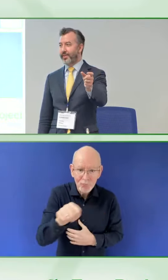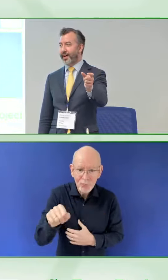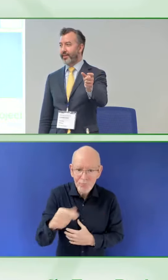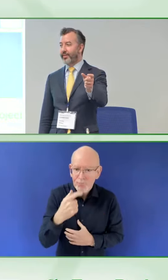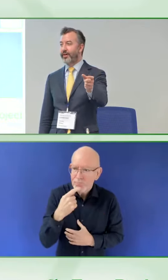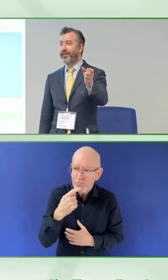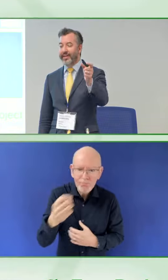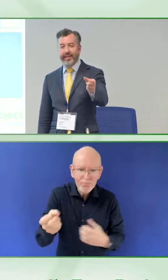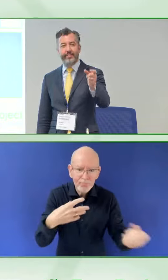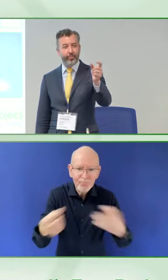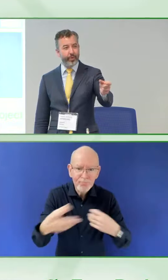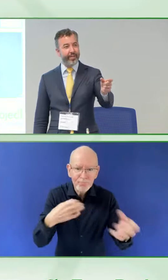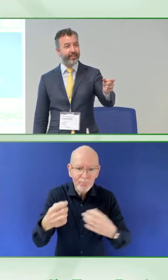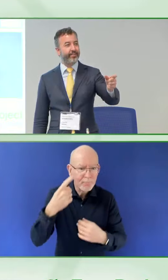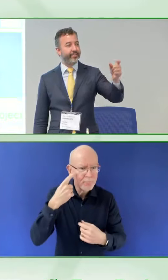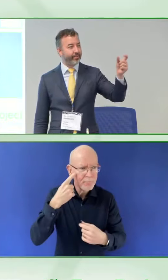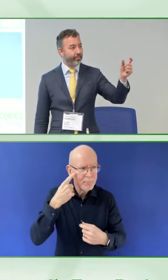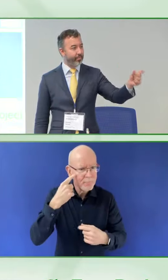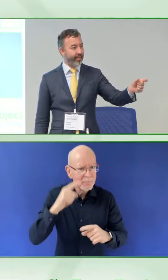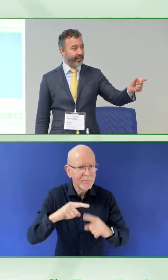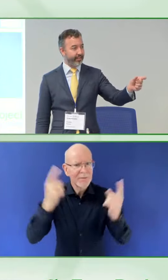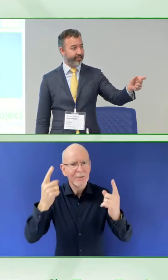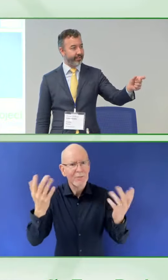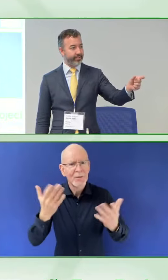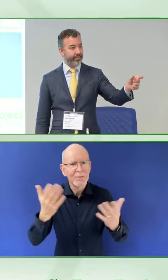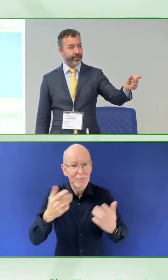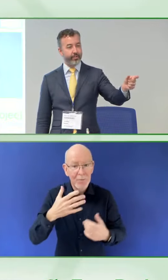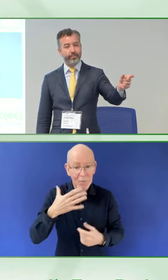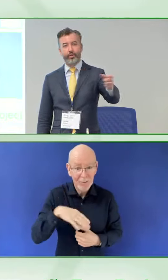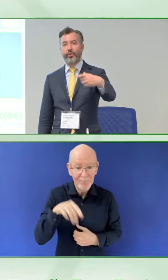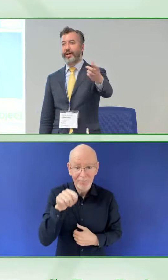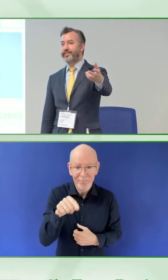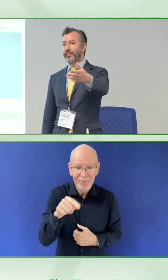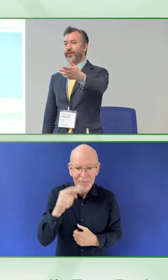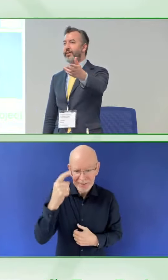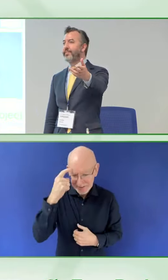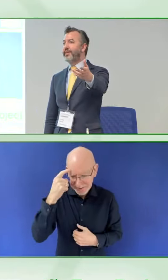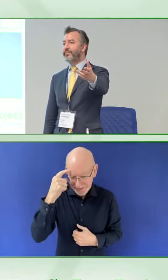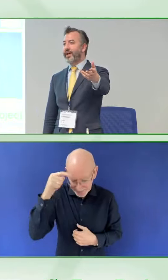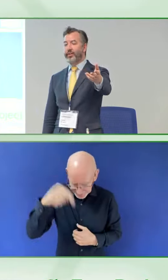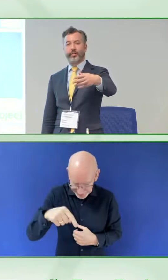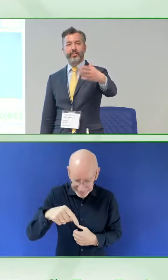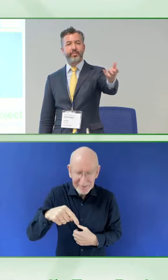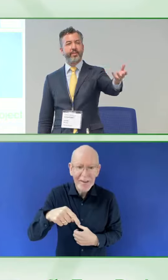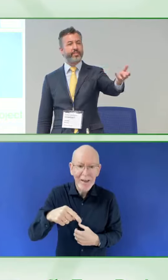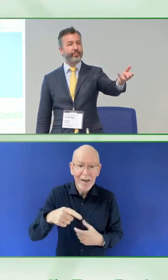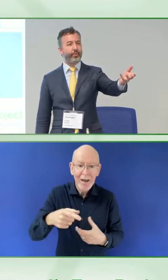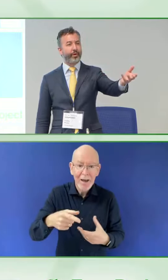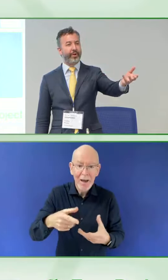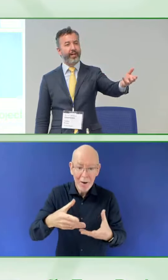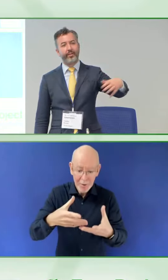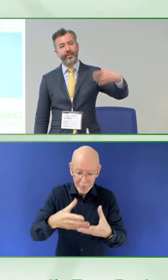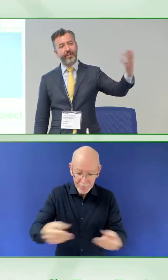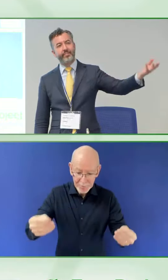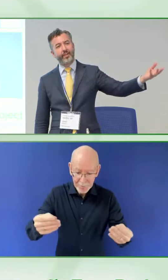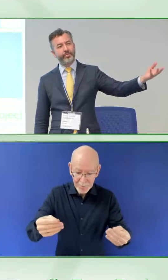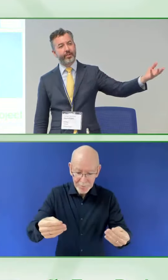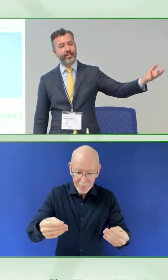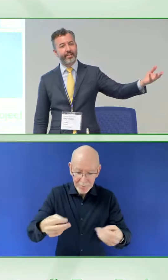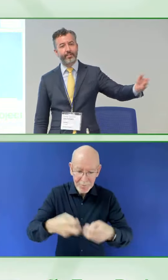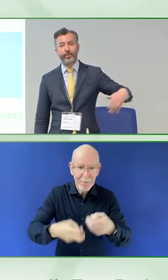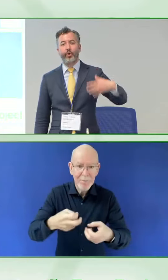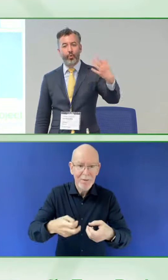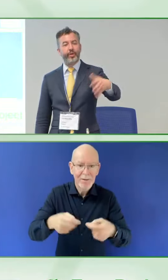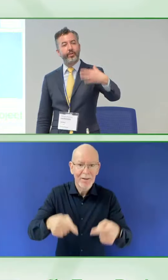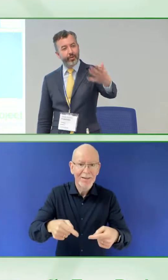an inclusive hackathon if we blank. So the event venue is a simple one, right? Event venues